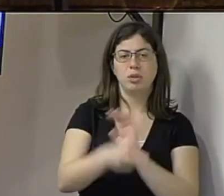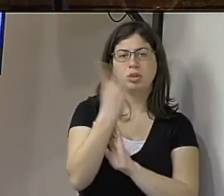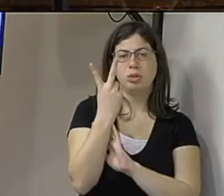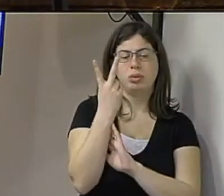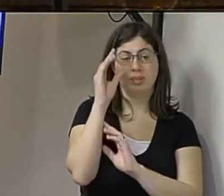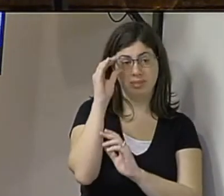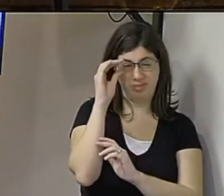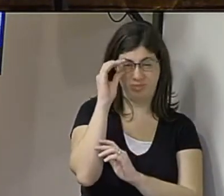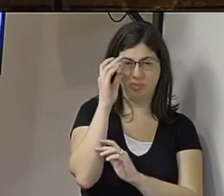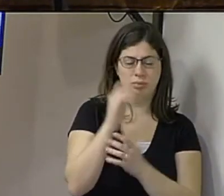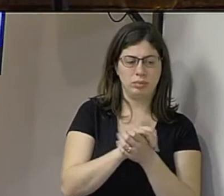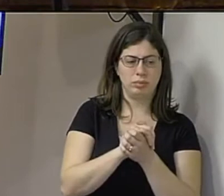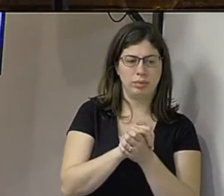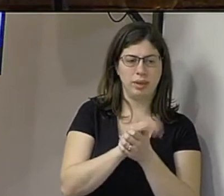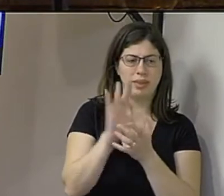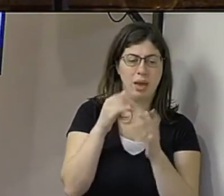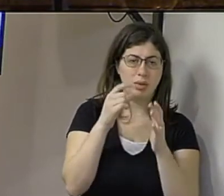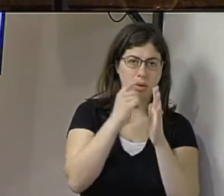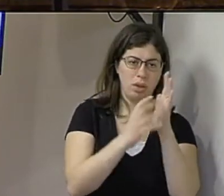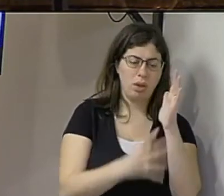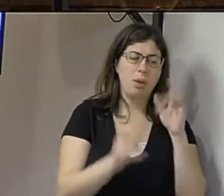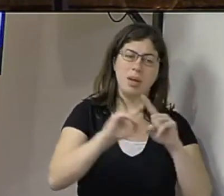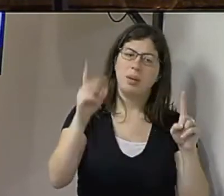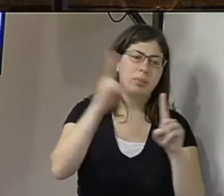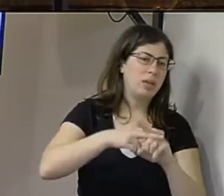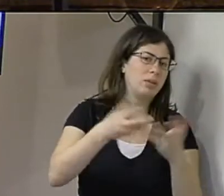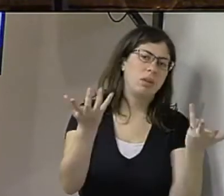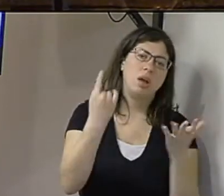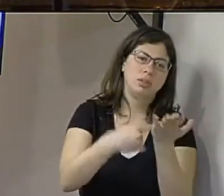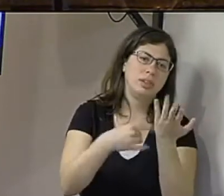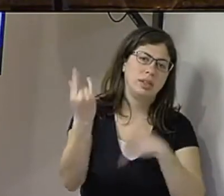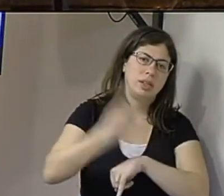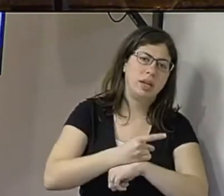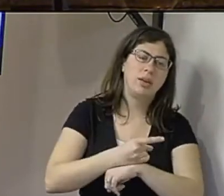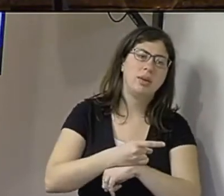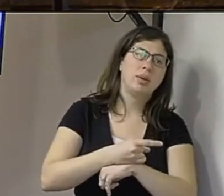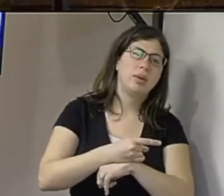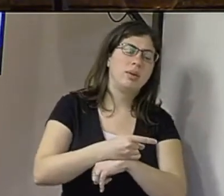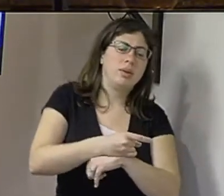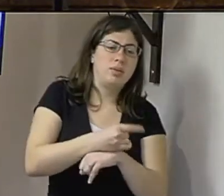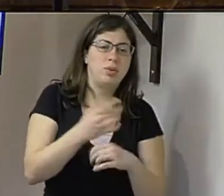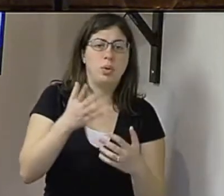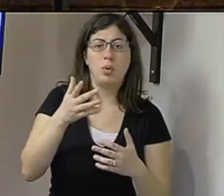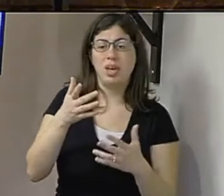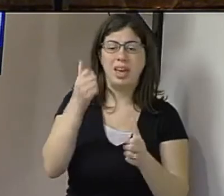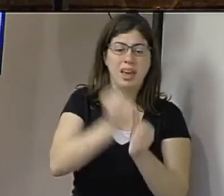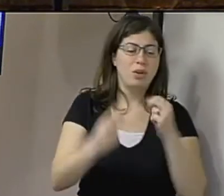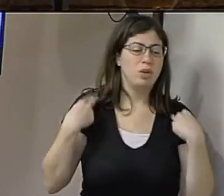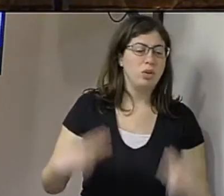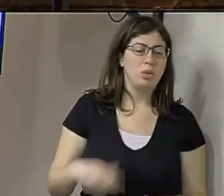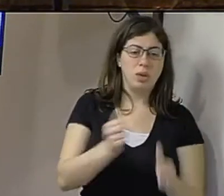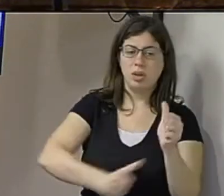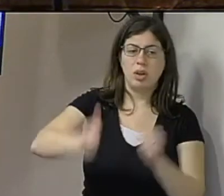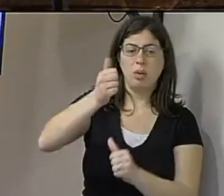1 Peter 2:13-17. It's a bit of a longer passage, but it applies to so much that we're talking about today. It says, be subject for the Lord's sake to every human institution,